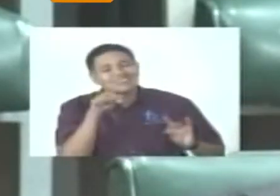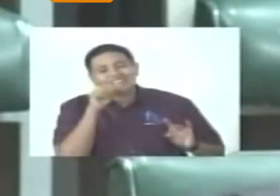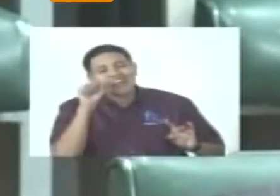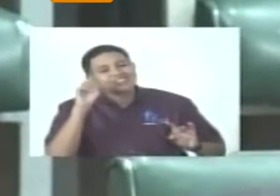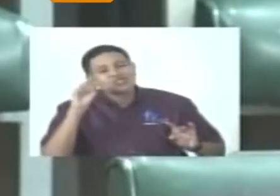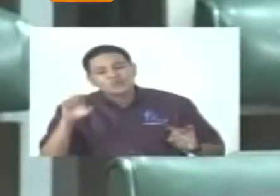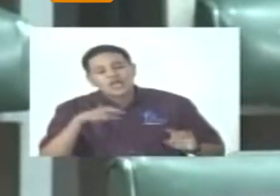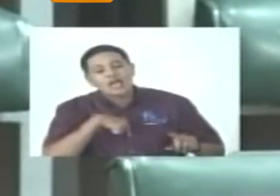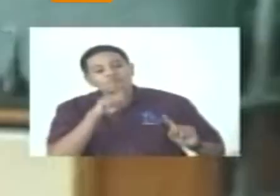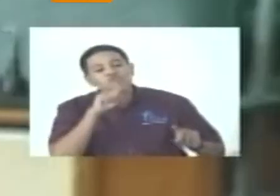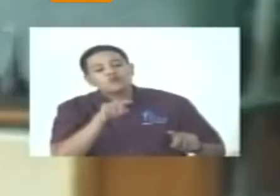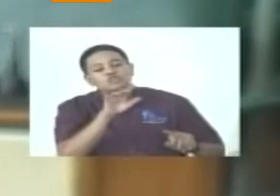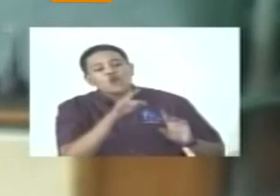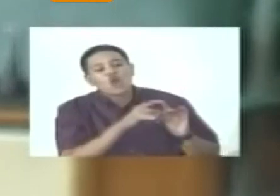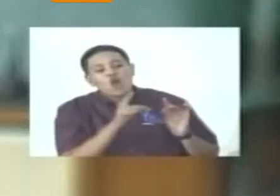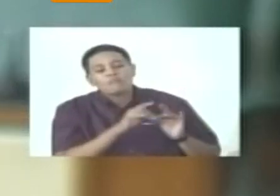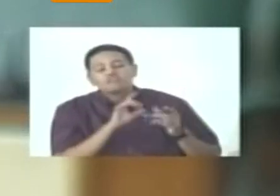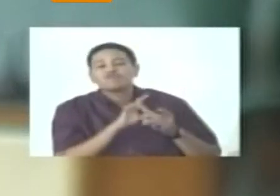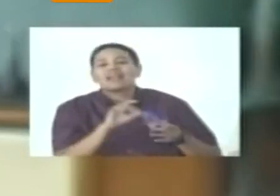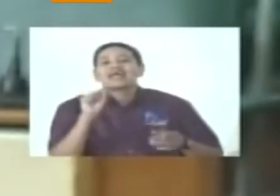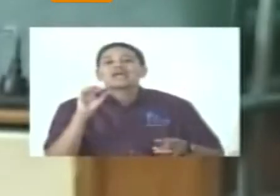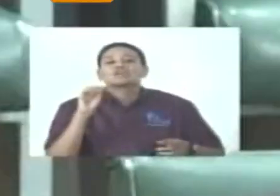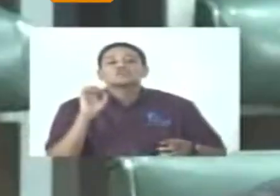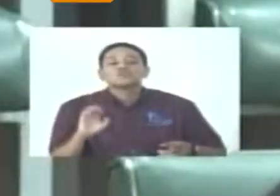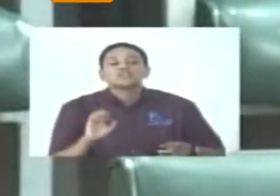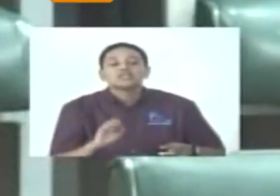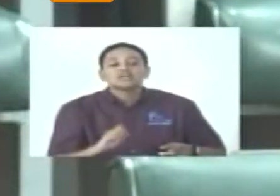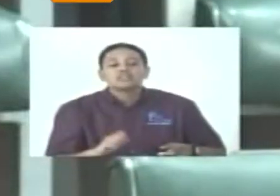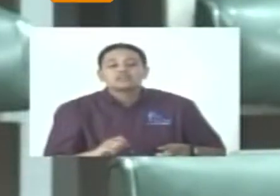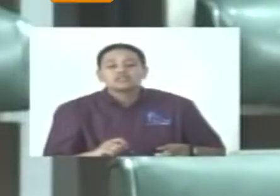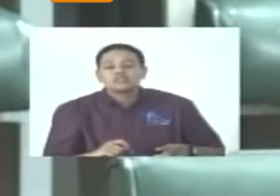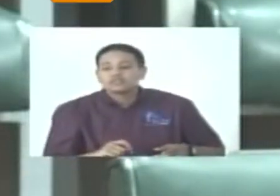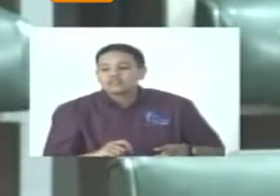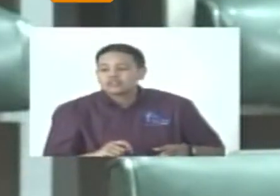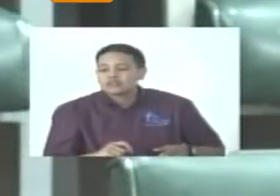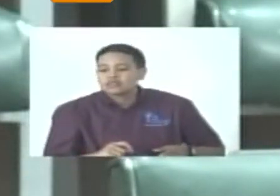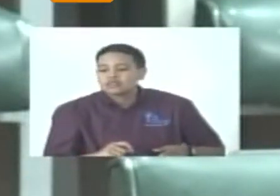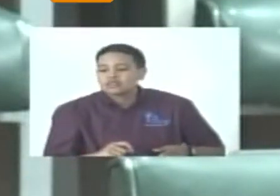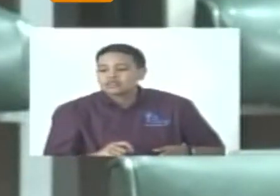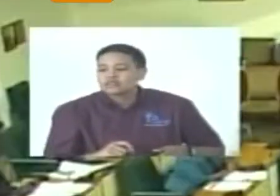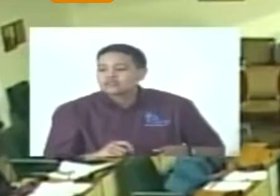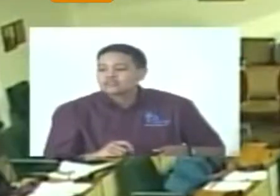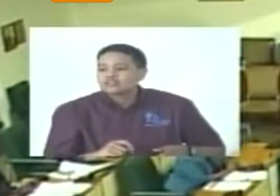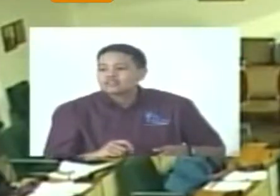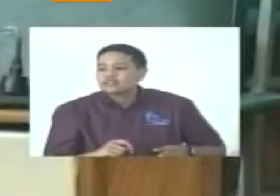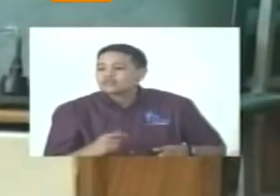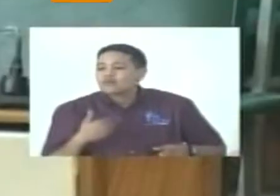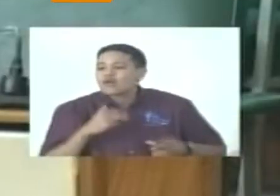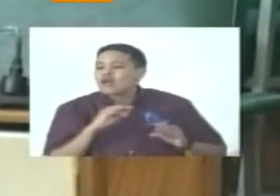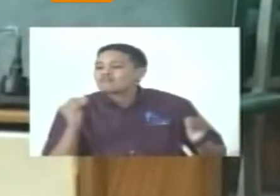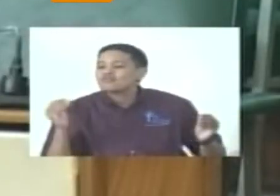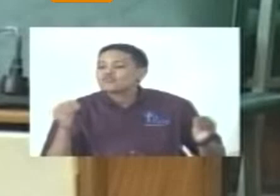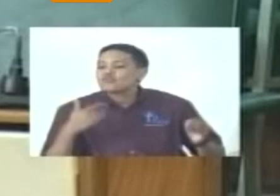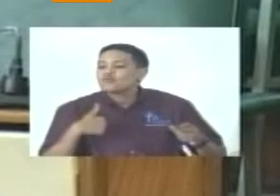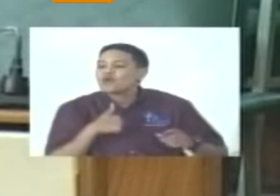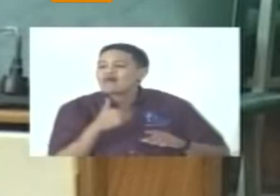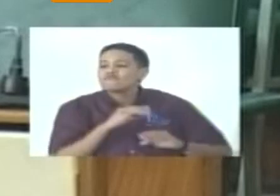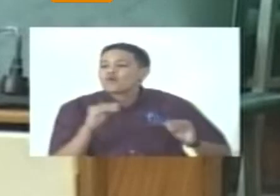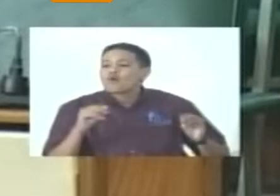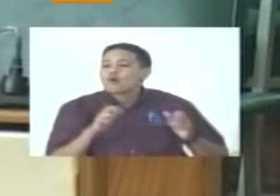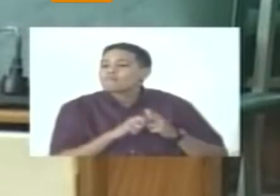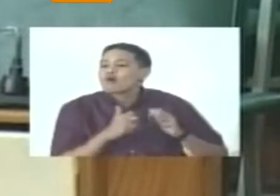states of emergency. I am responding to your comment in, no, but we have no problem, we don't resile